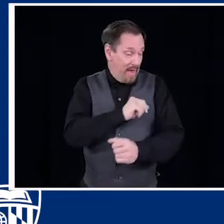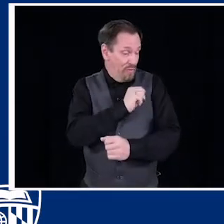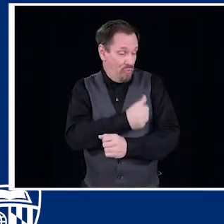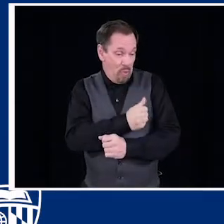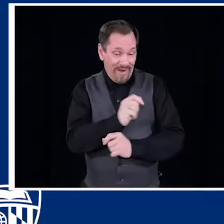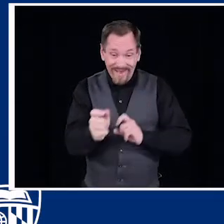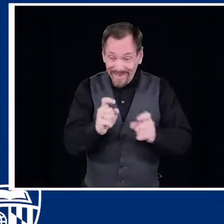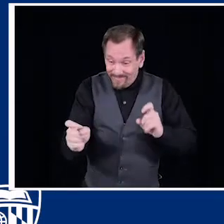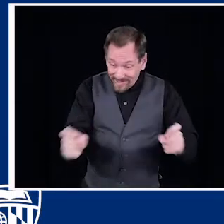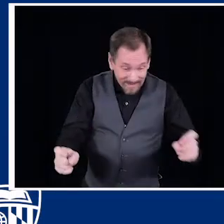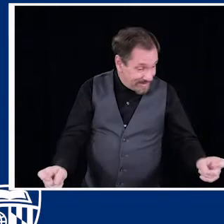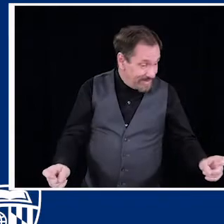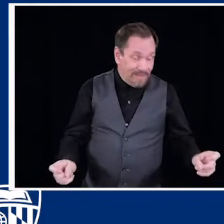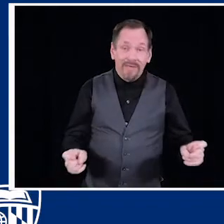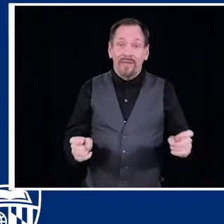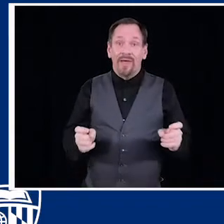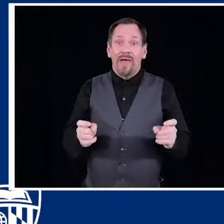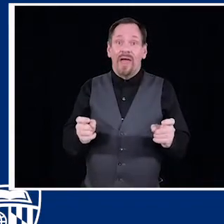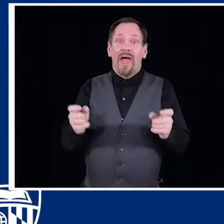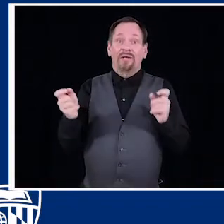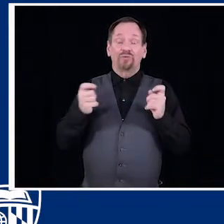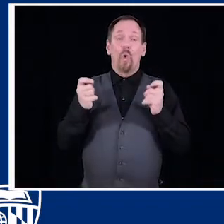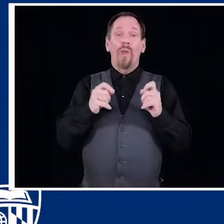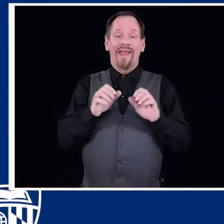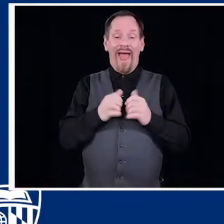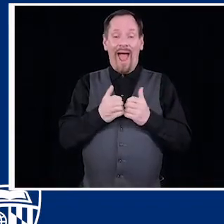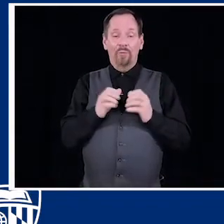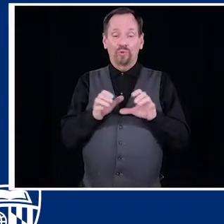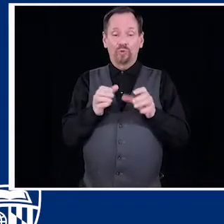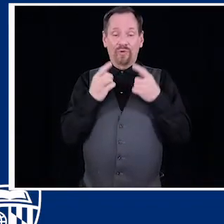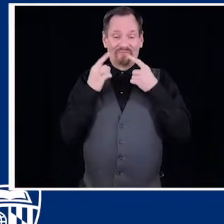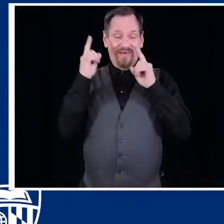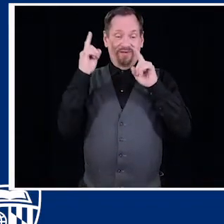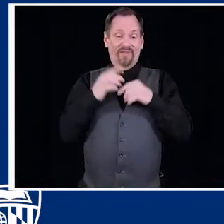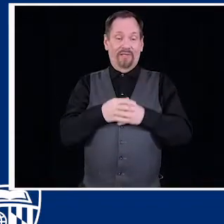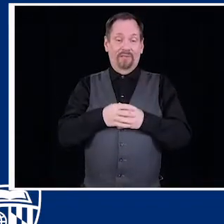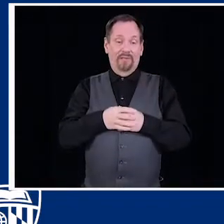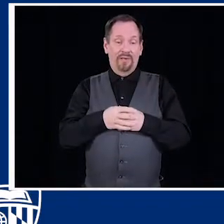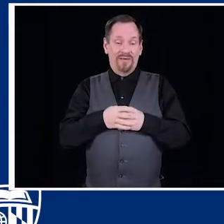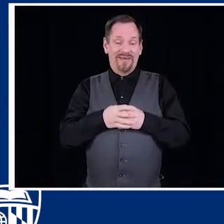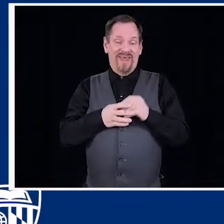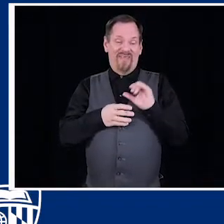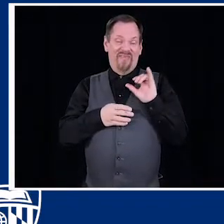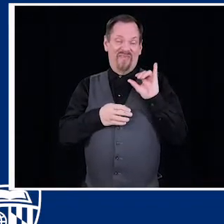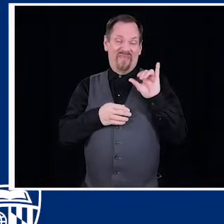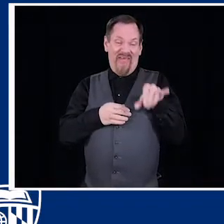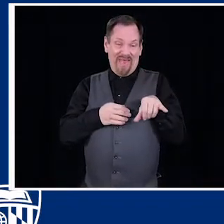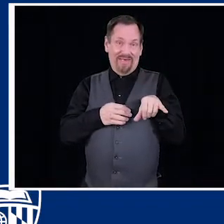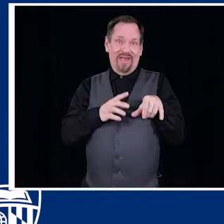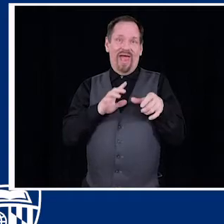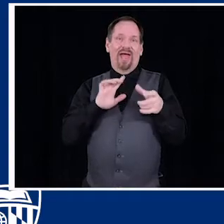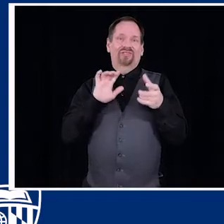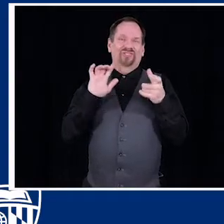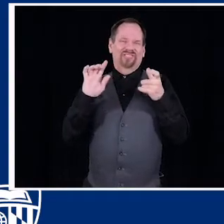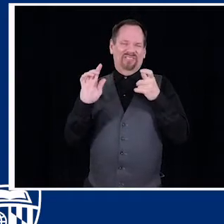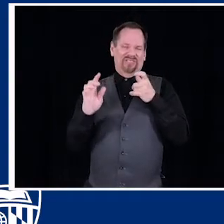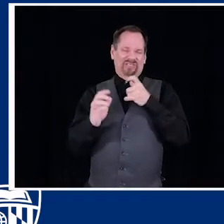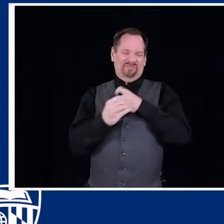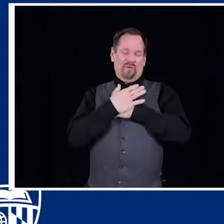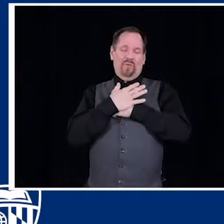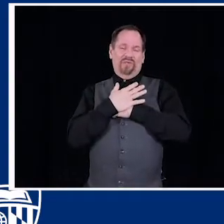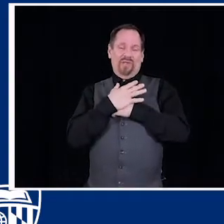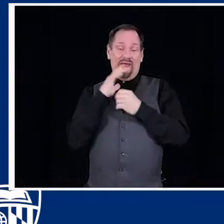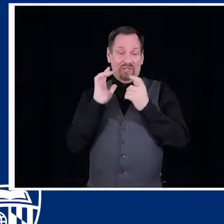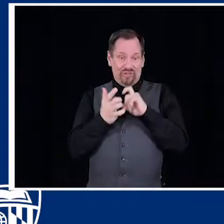delegating authority to the lowest levels and how you do that effectively. And it has changed the course